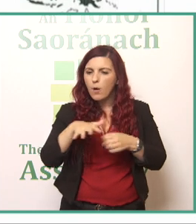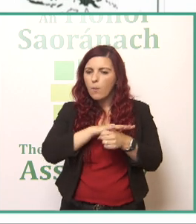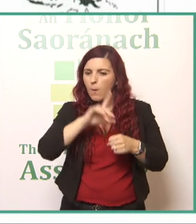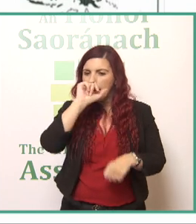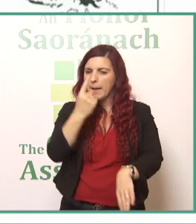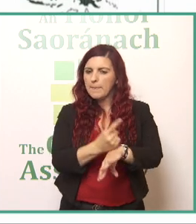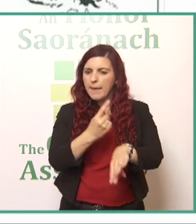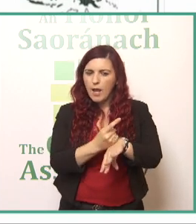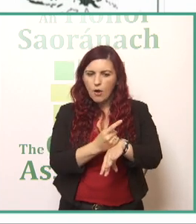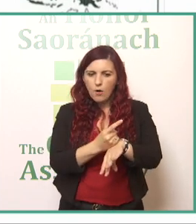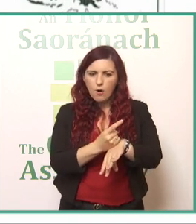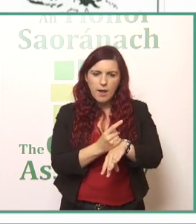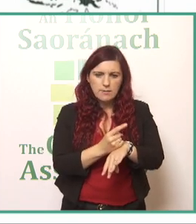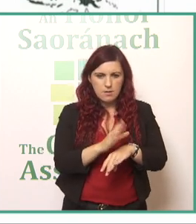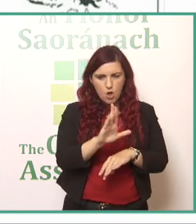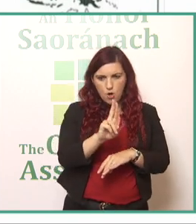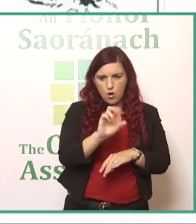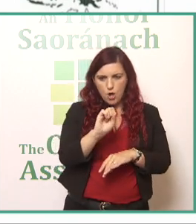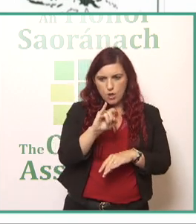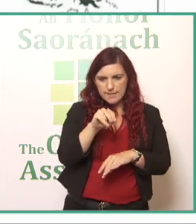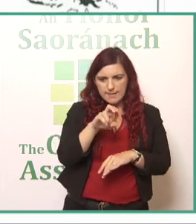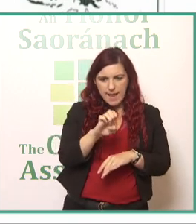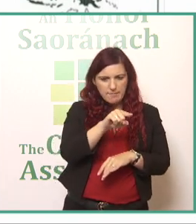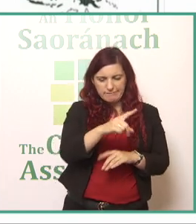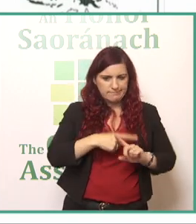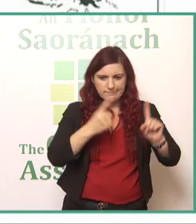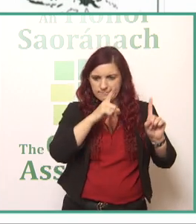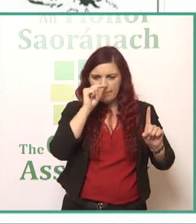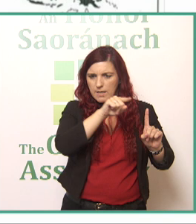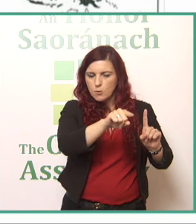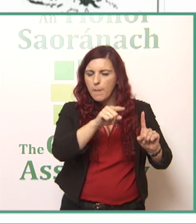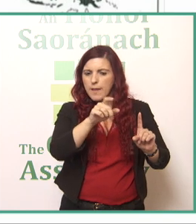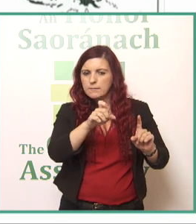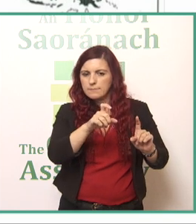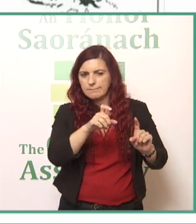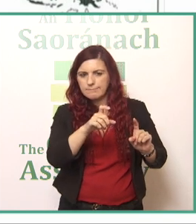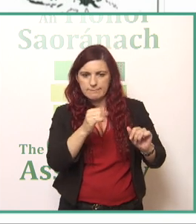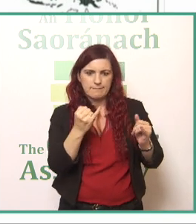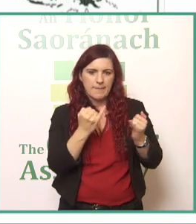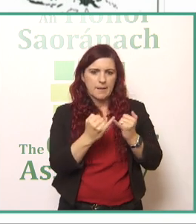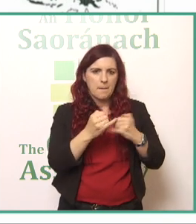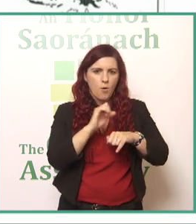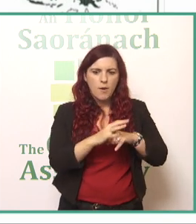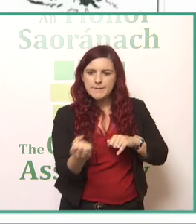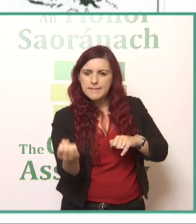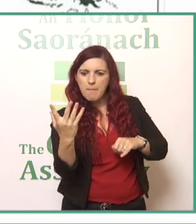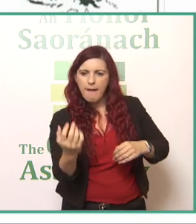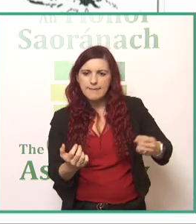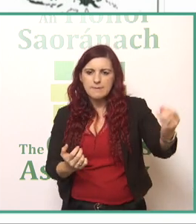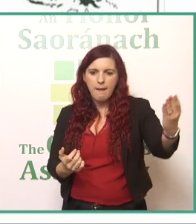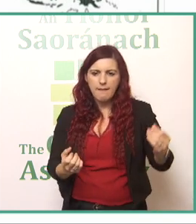is muskeg. So that's what they call their peatlands, and it really comprises these sort of more sparsely